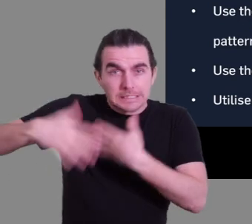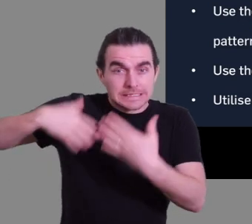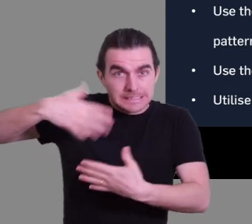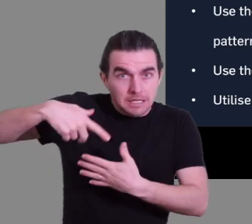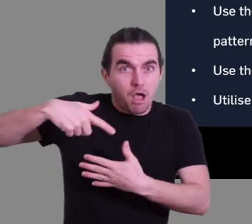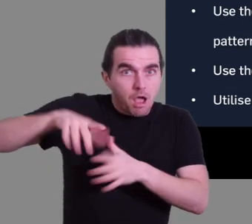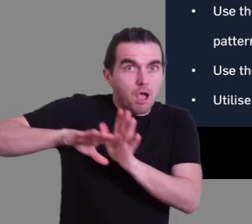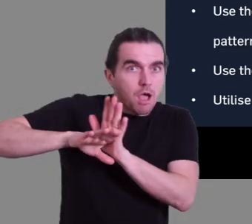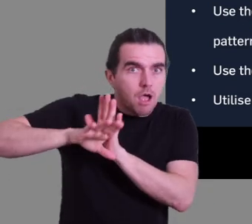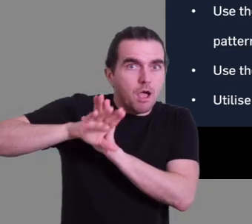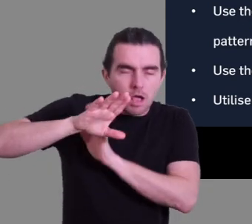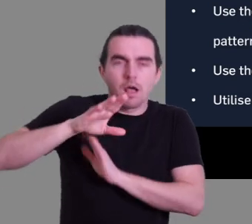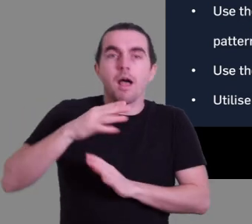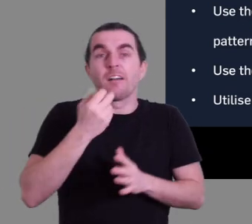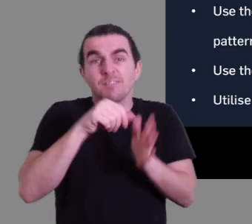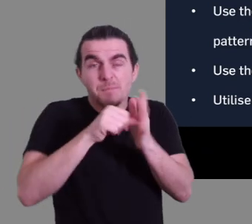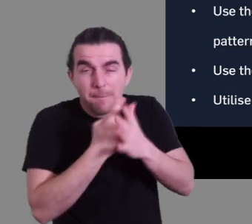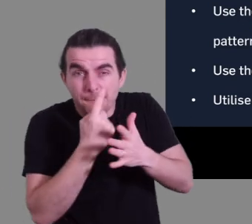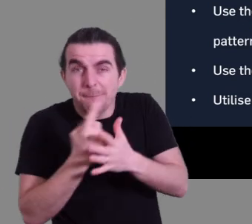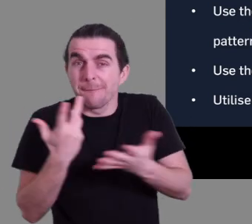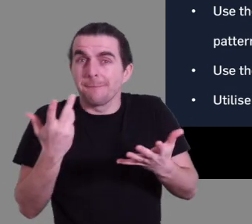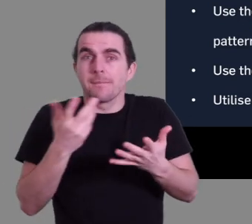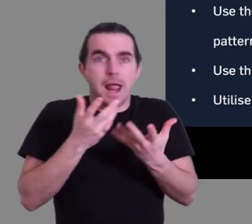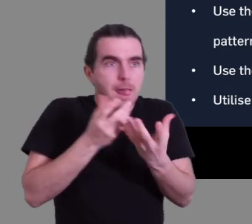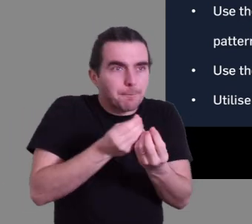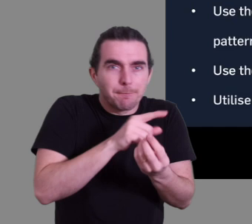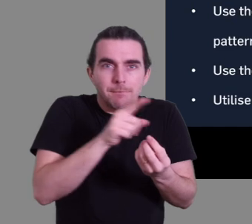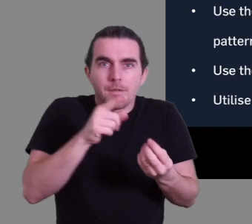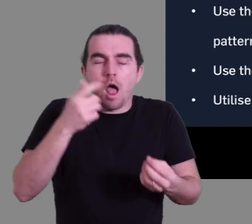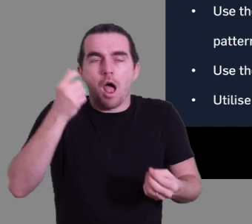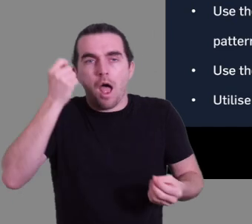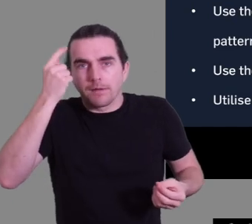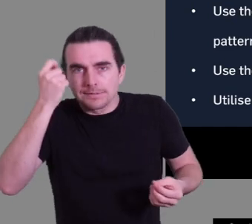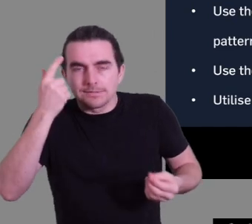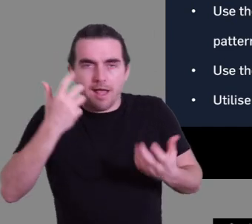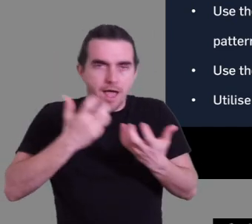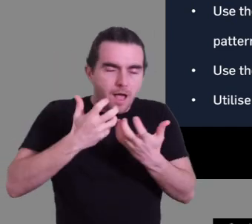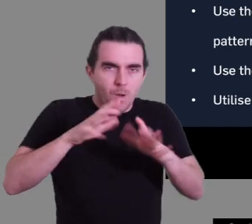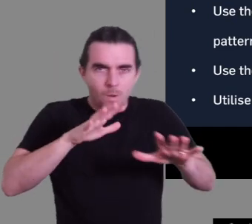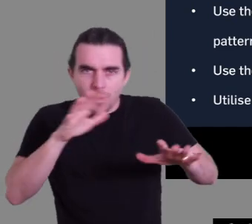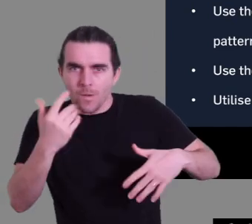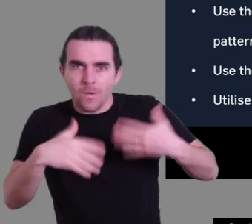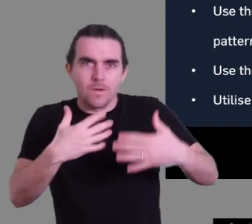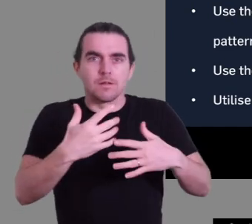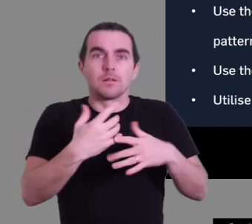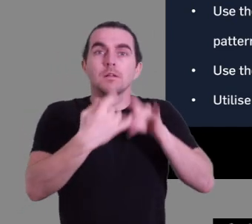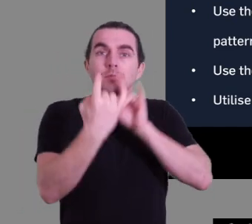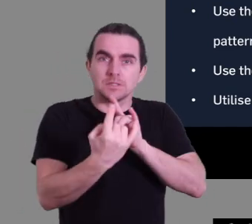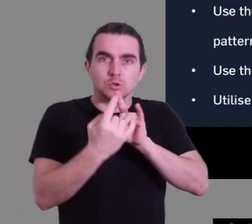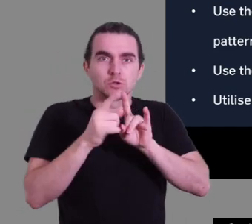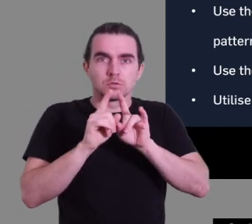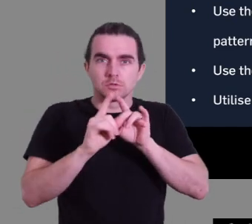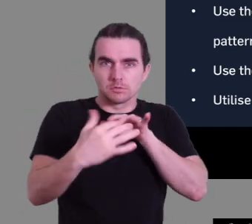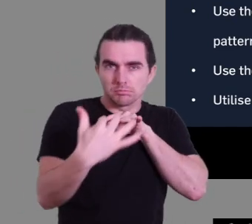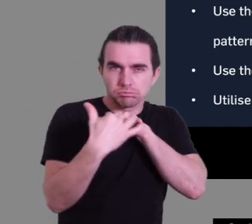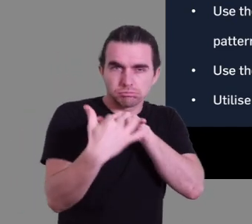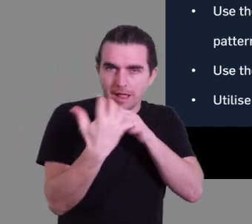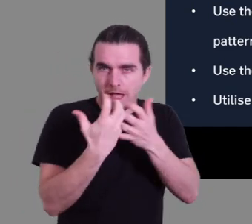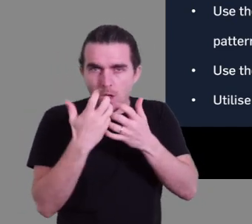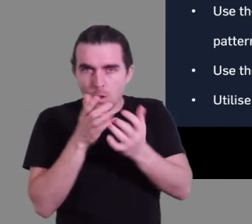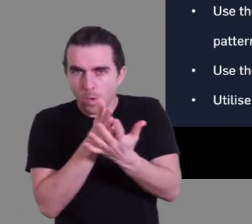and the problems and helping them develop their understanding of the pictures and the patterns that might